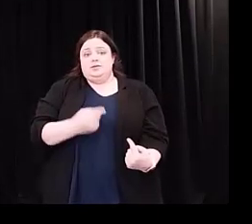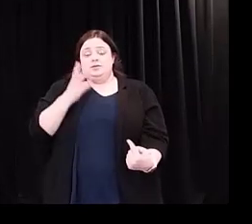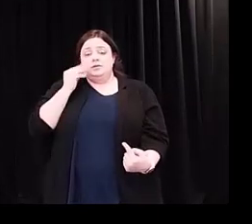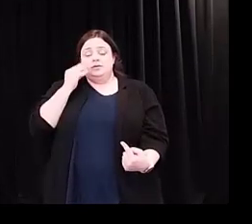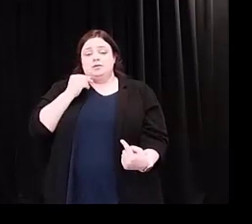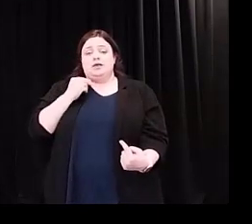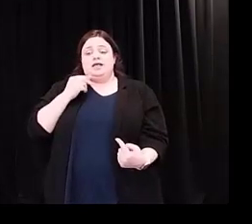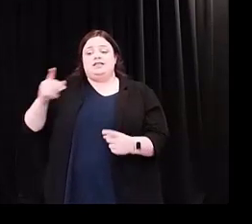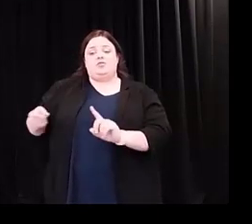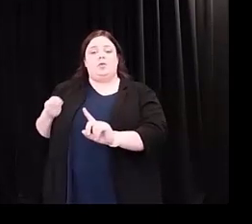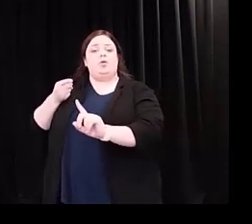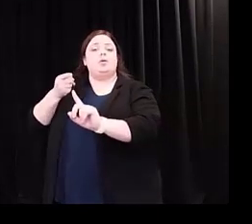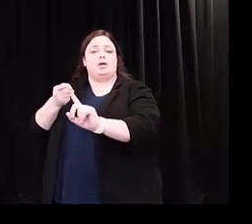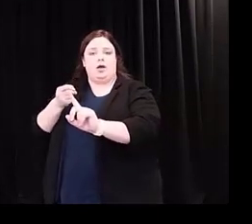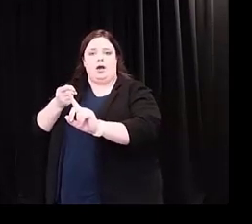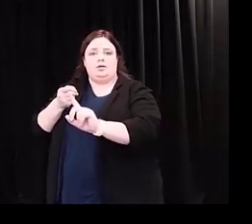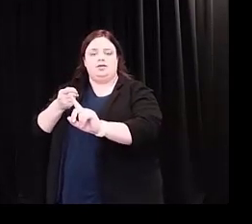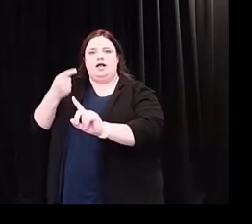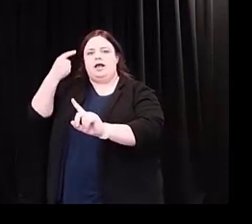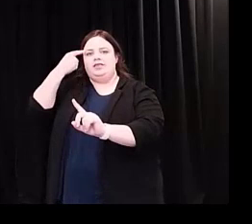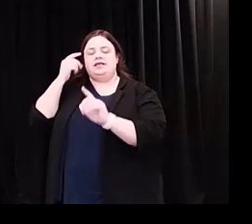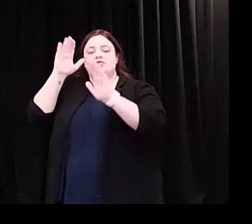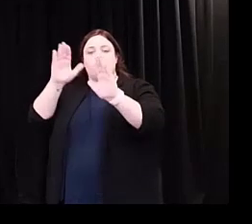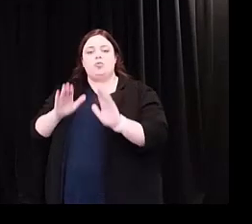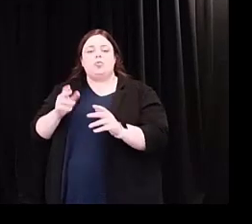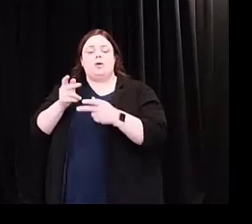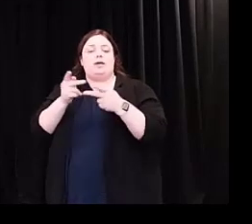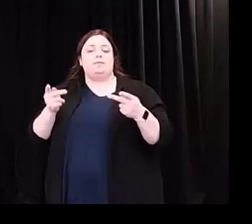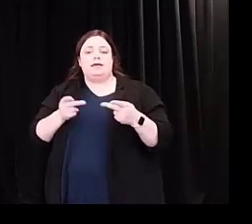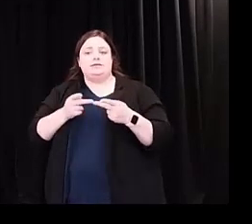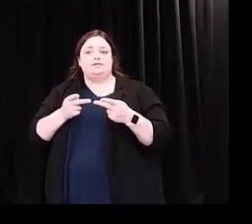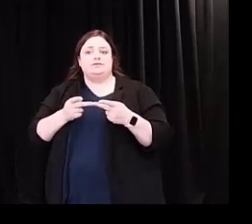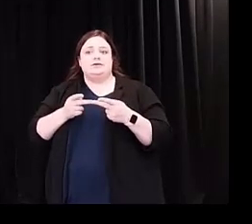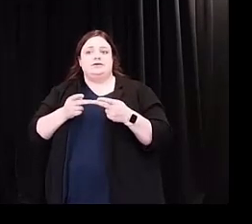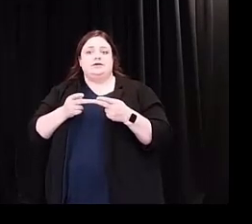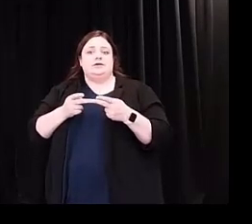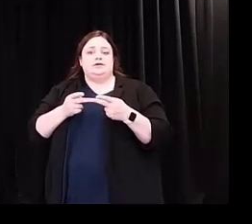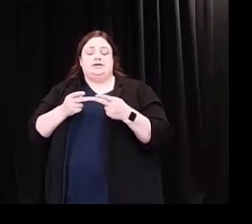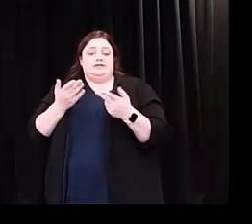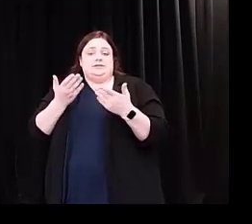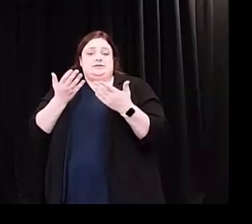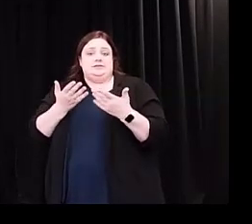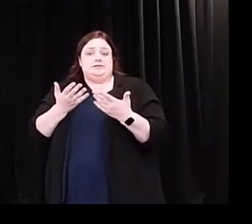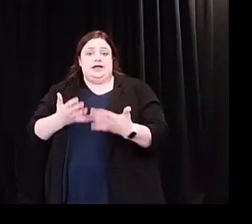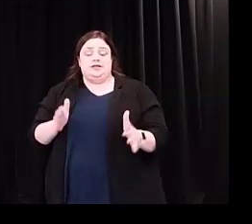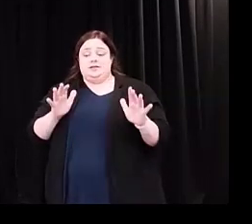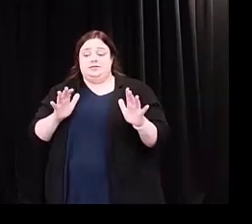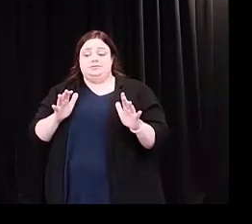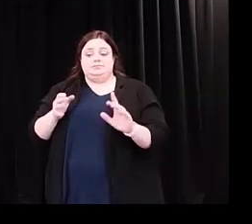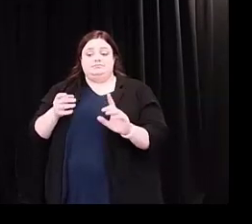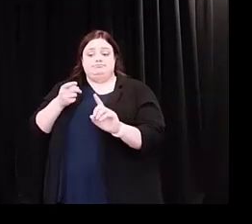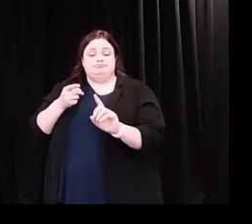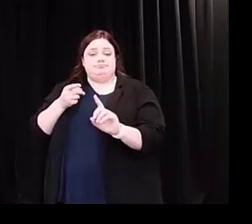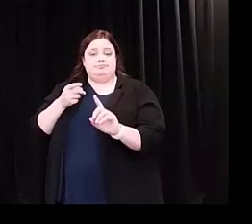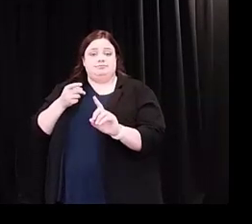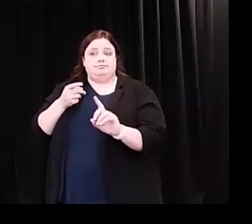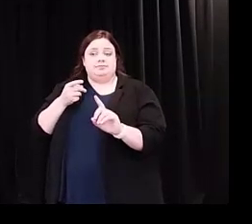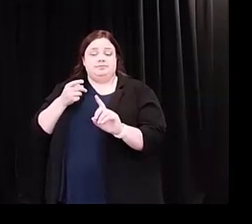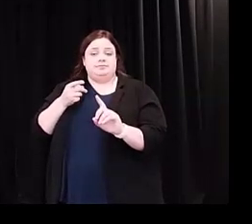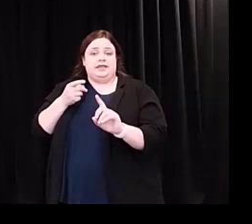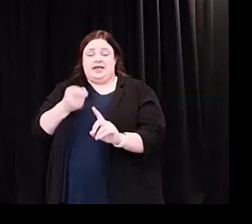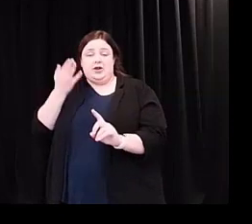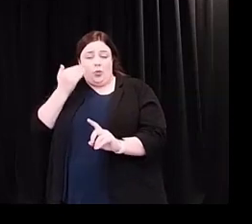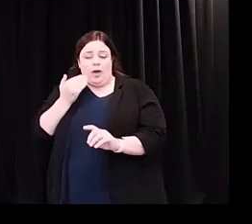where we've gone, and I think it's a great place to land on this because